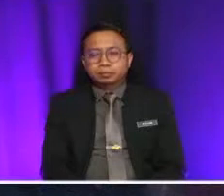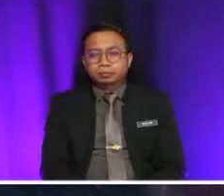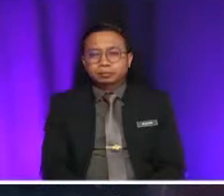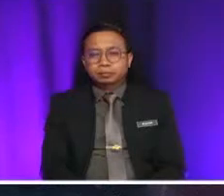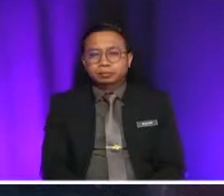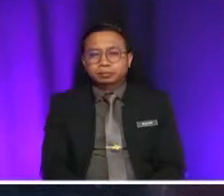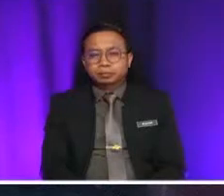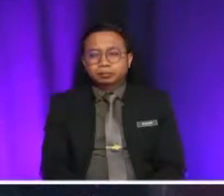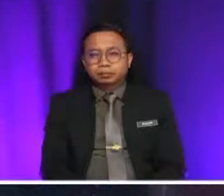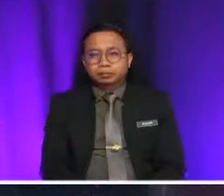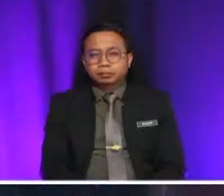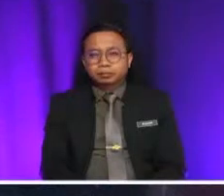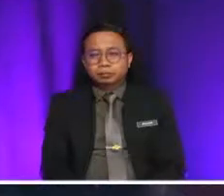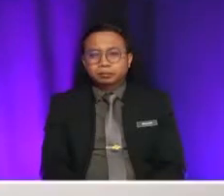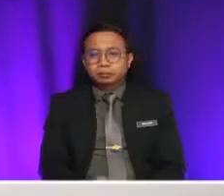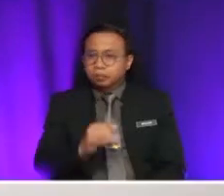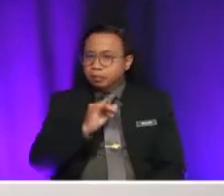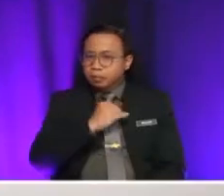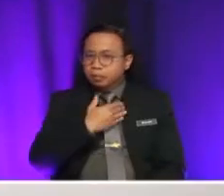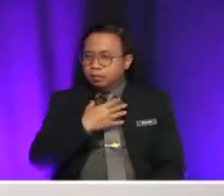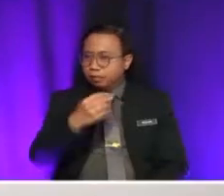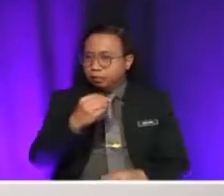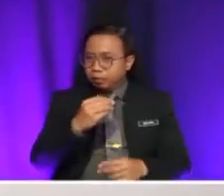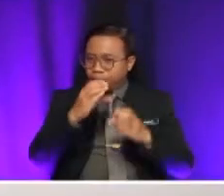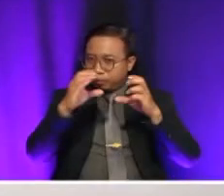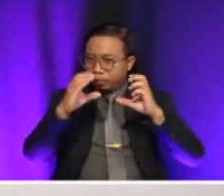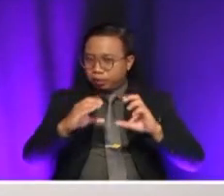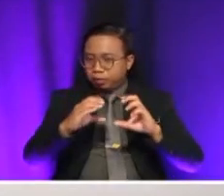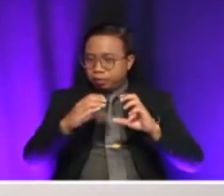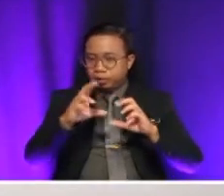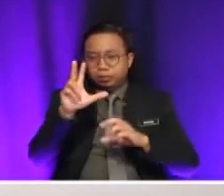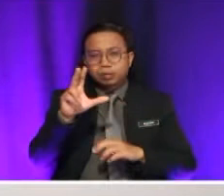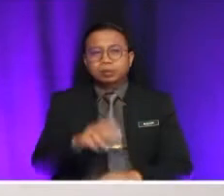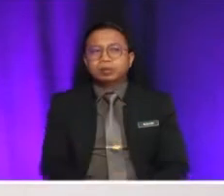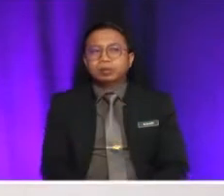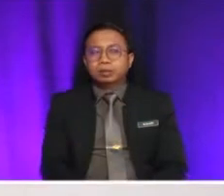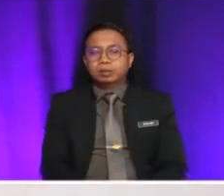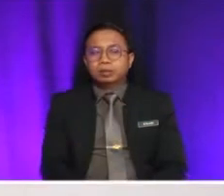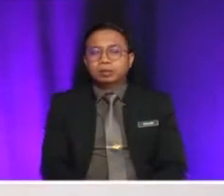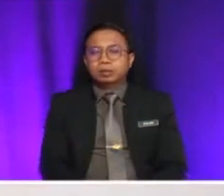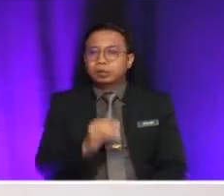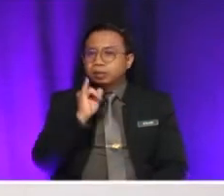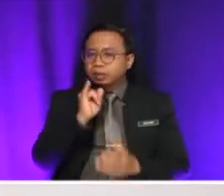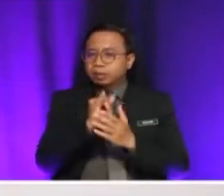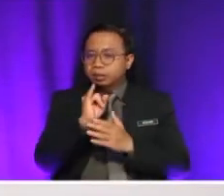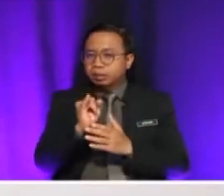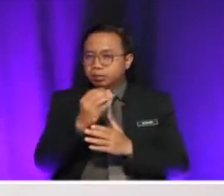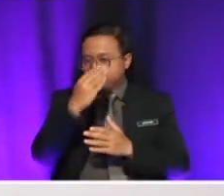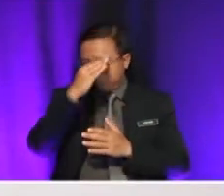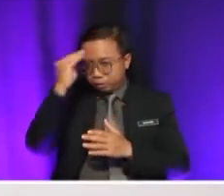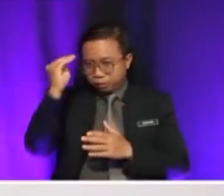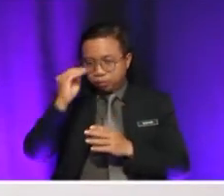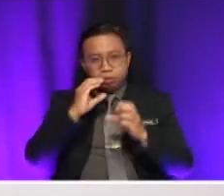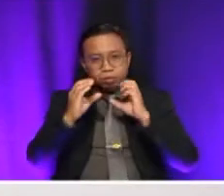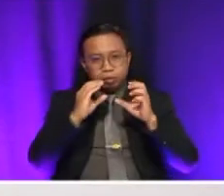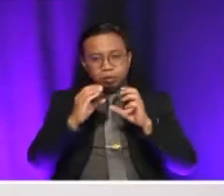go. My favorite paragraph will be paragraph 3. It is because they are talking about